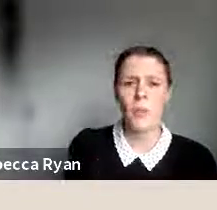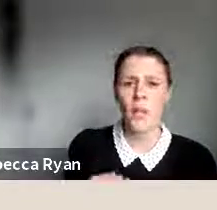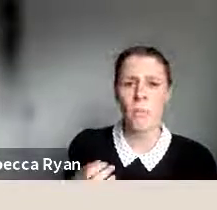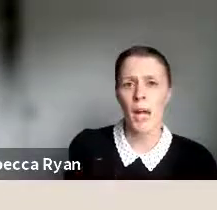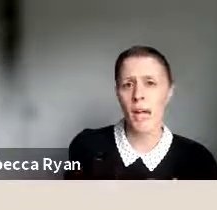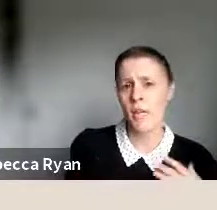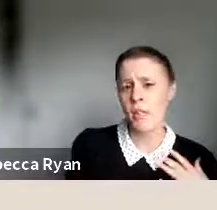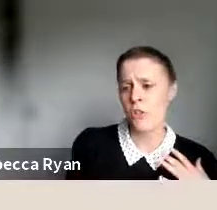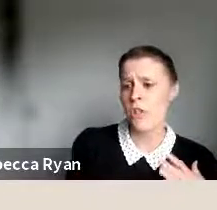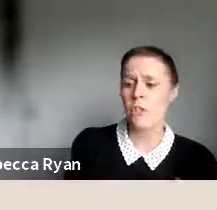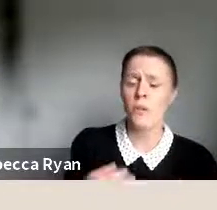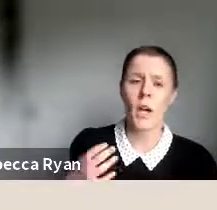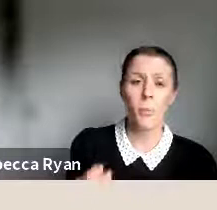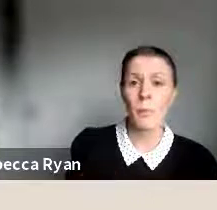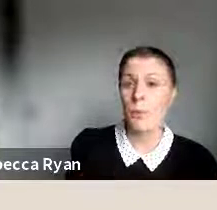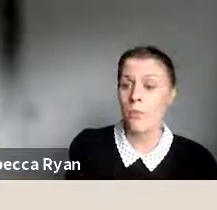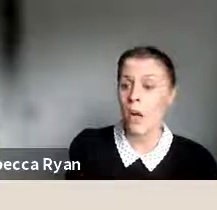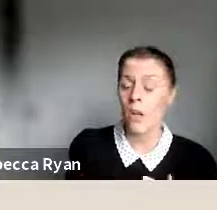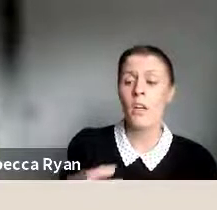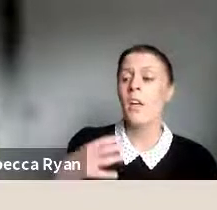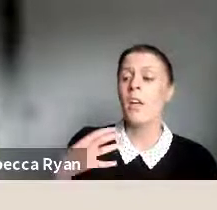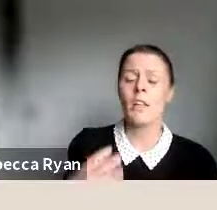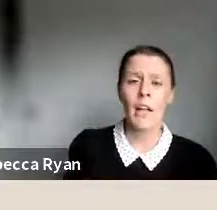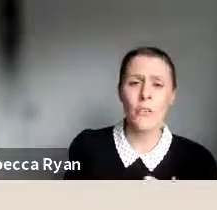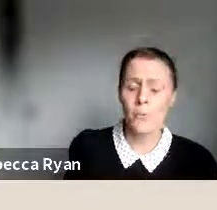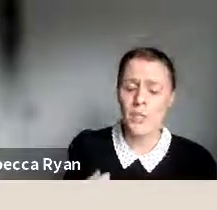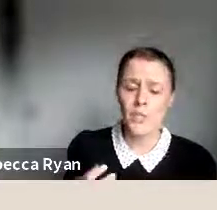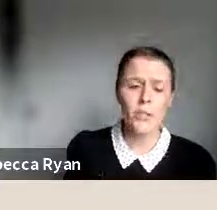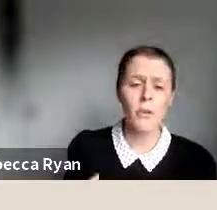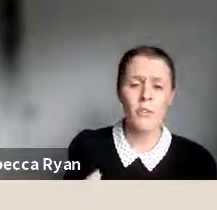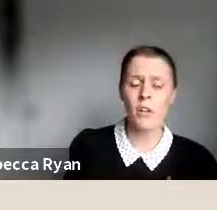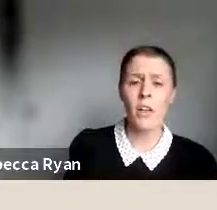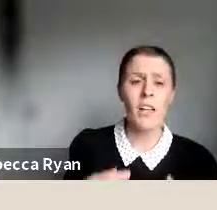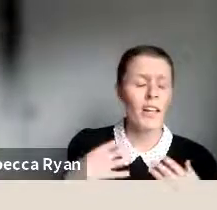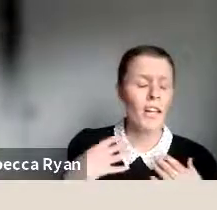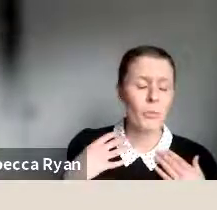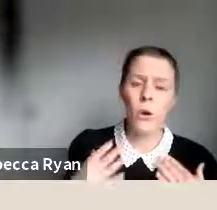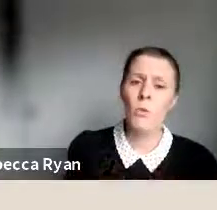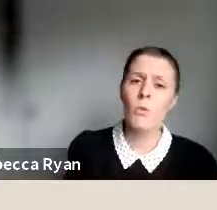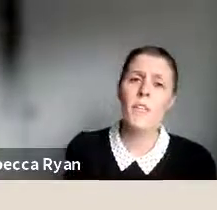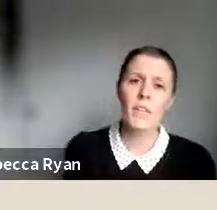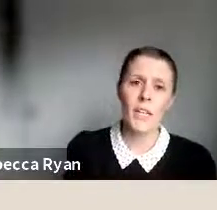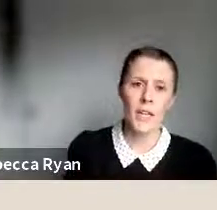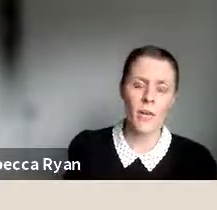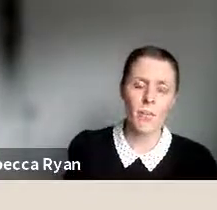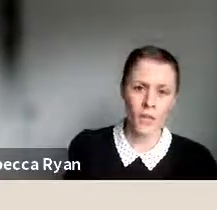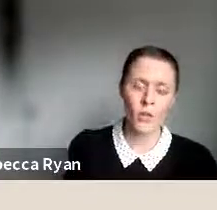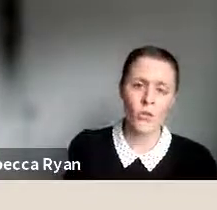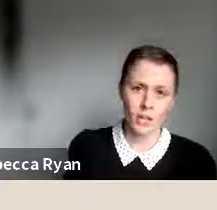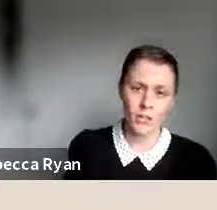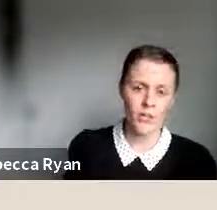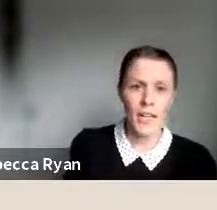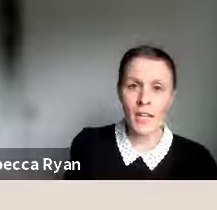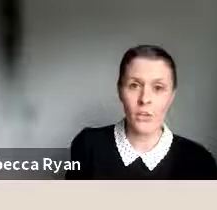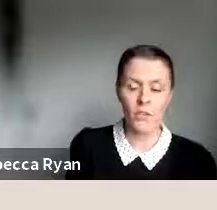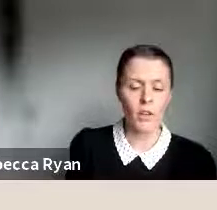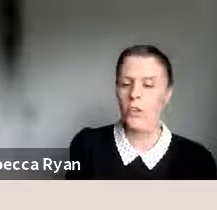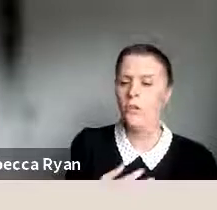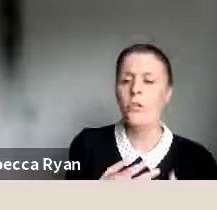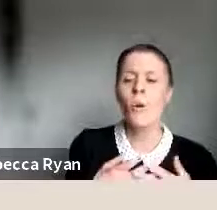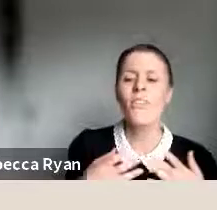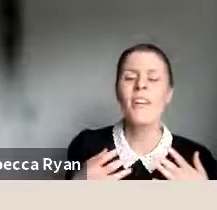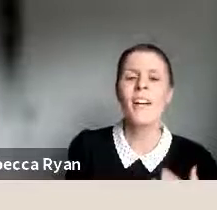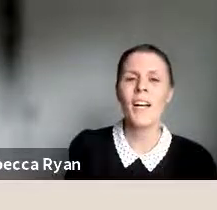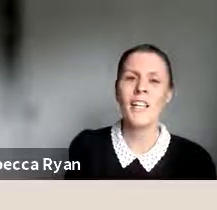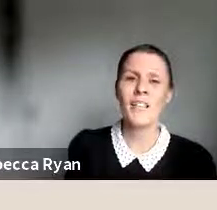of people that are Black, Indigenous, people of color, LGBTQ, etc. It's prolific in the medical research. It is.